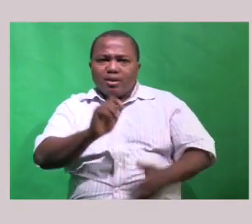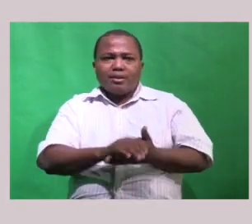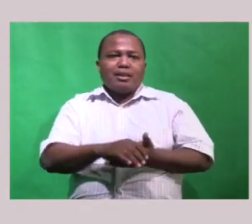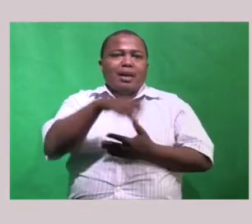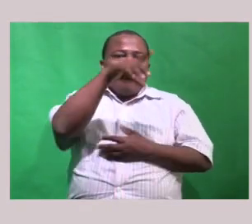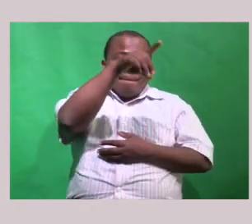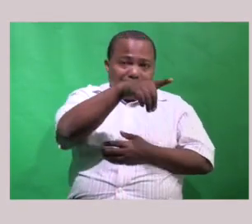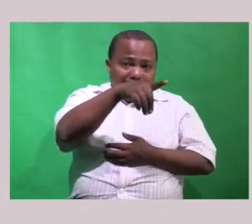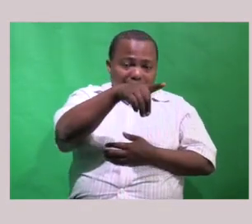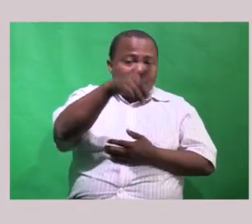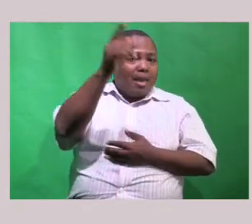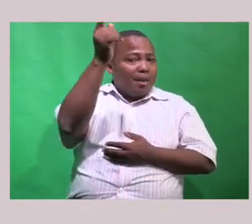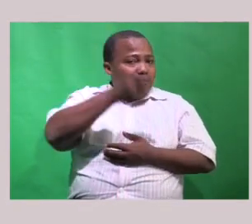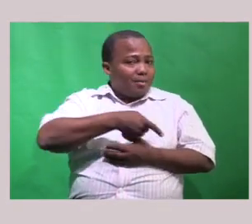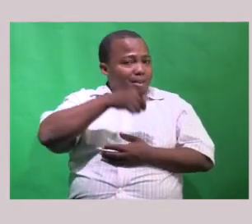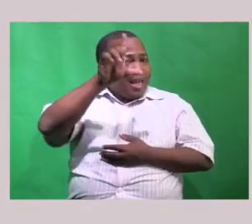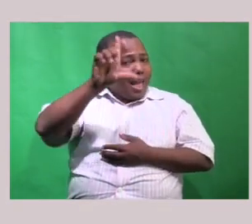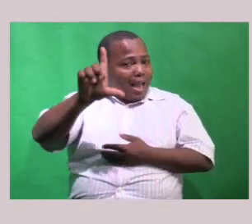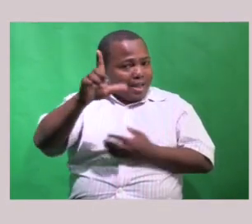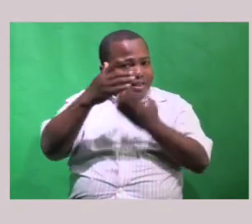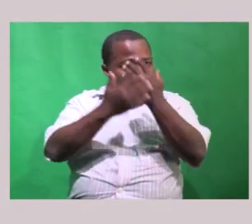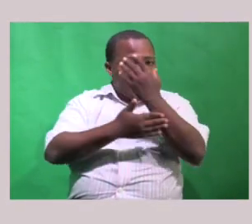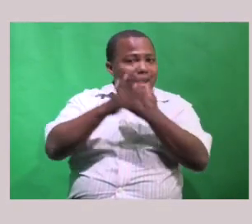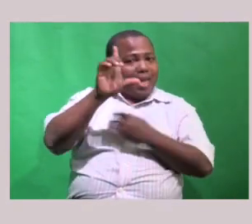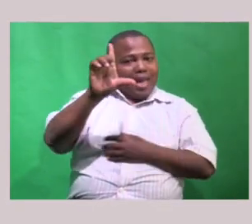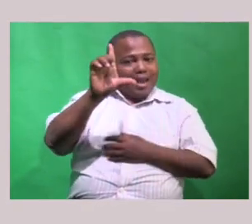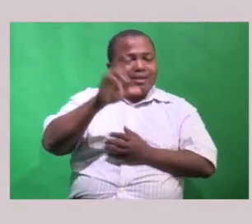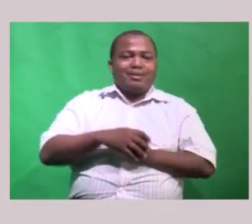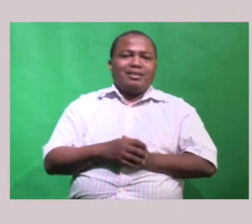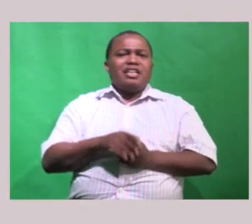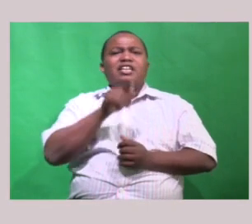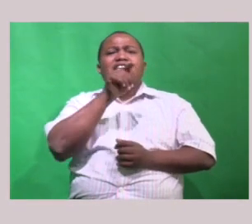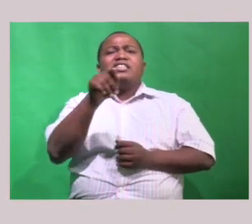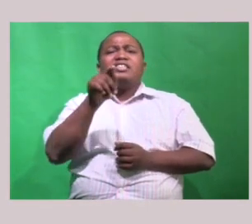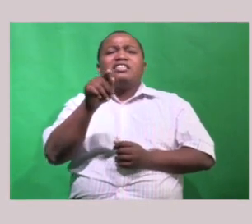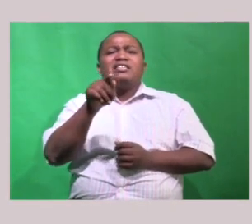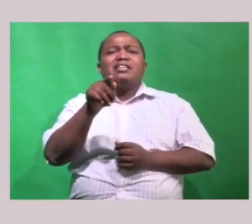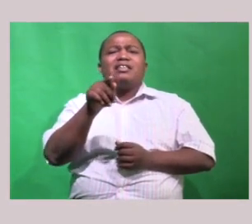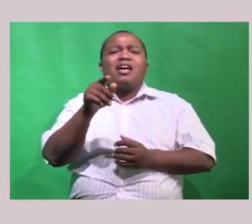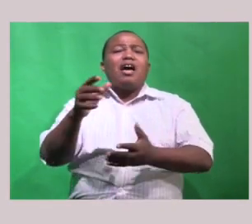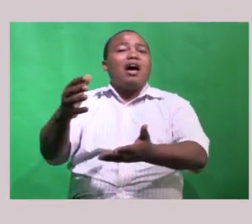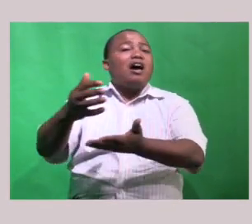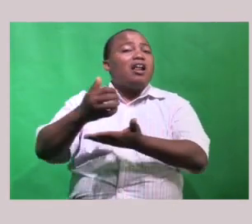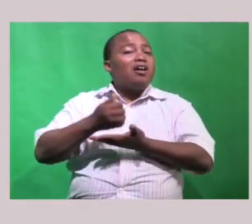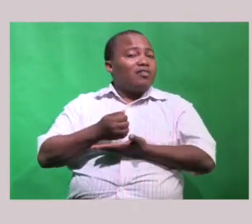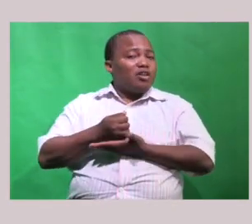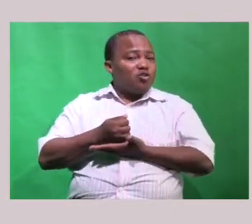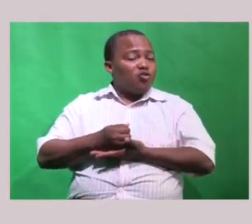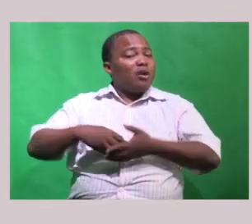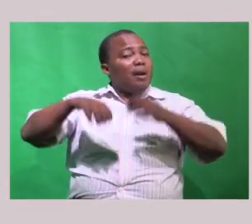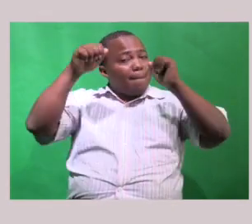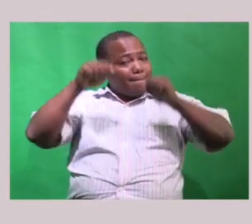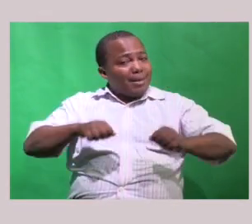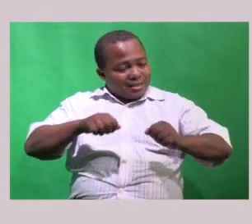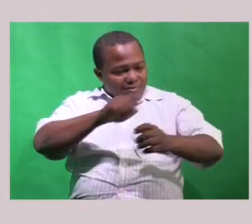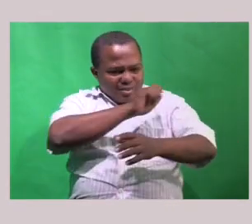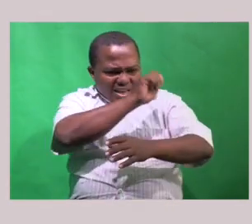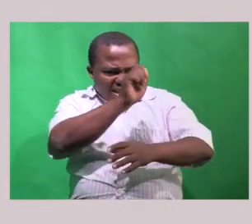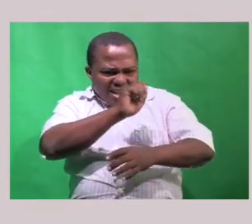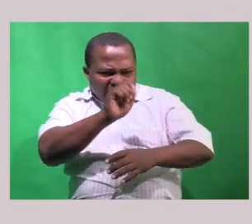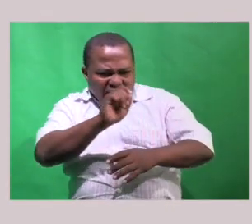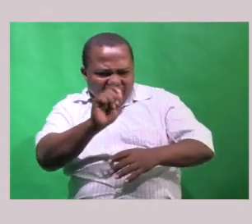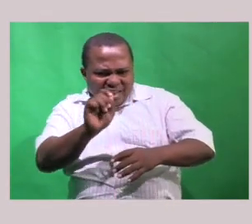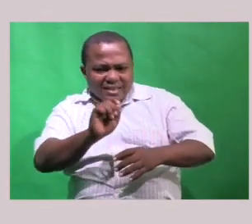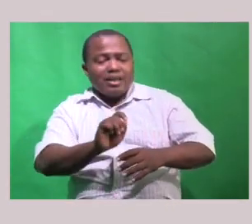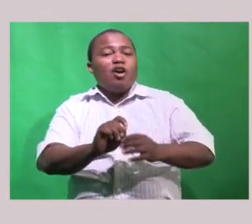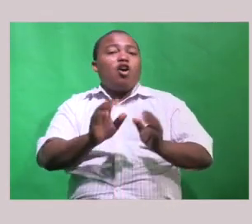P and L. From this is a revenue must be recorded on a credit